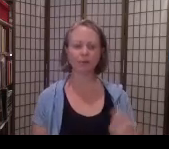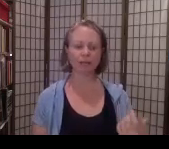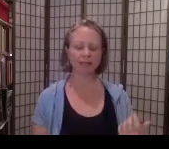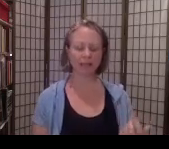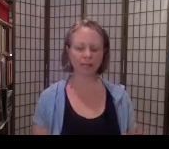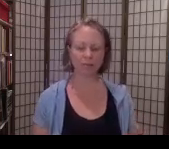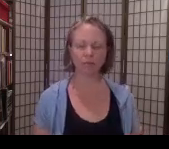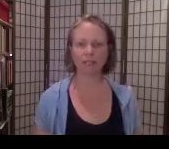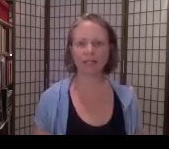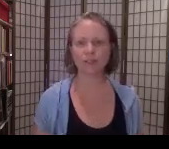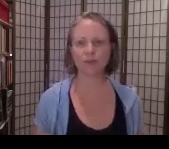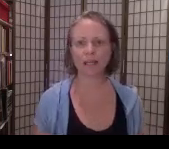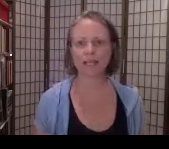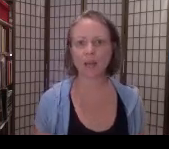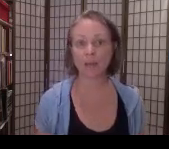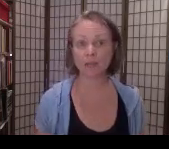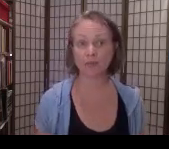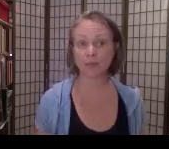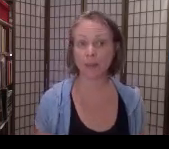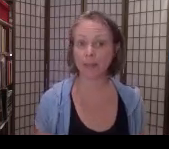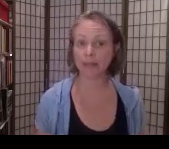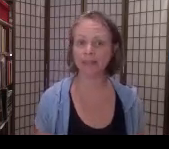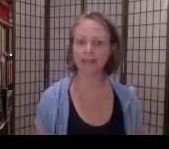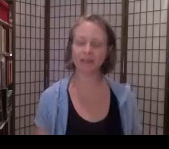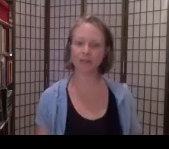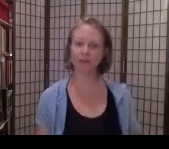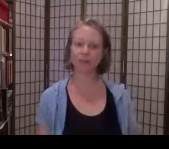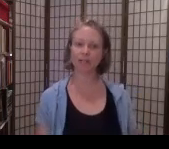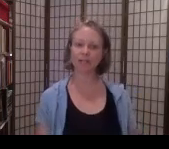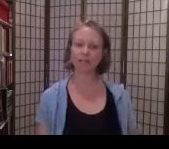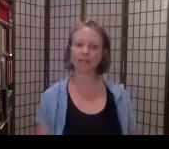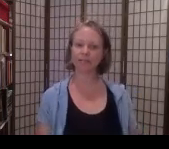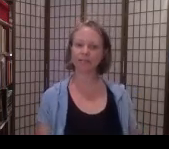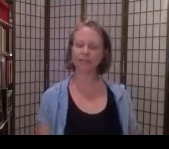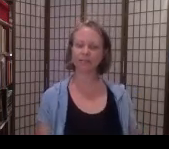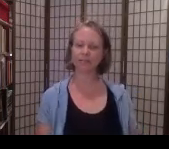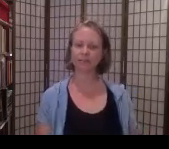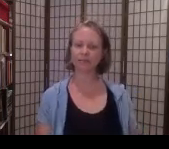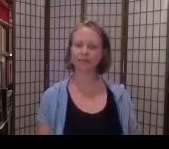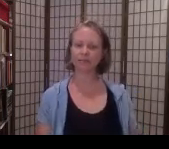It's more like the animals are really trying to help us remember, is what the cricket says.